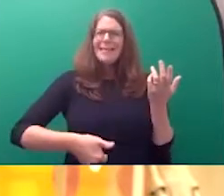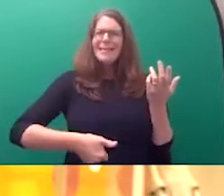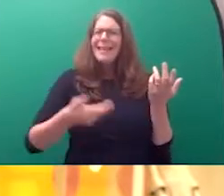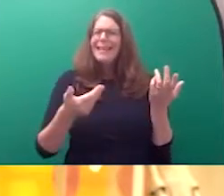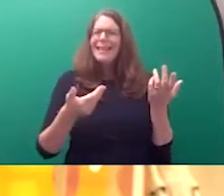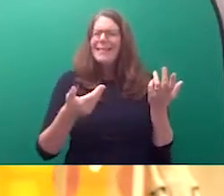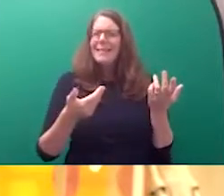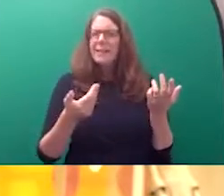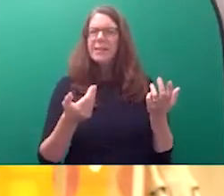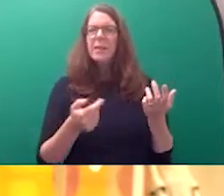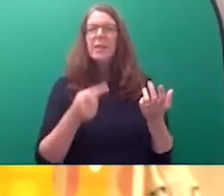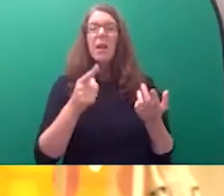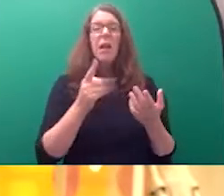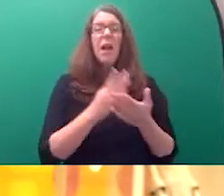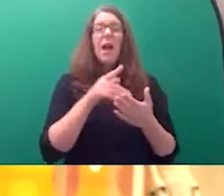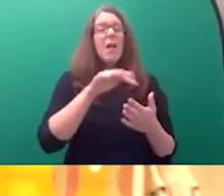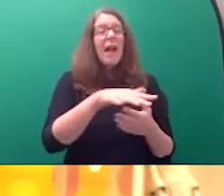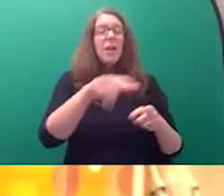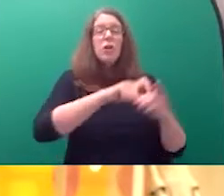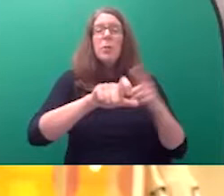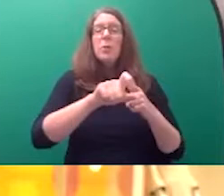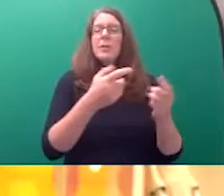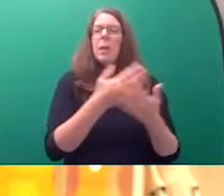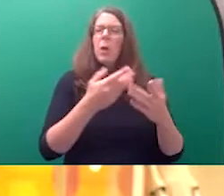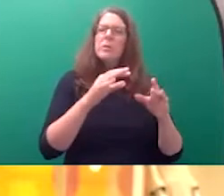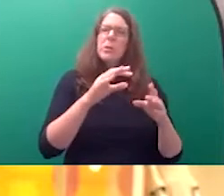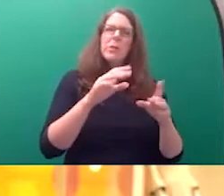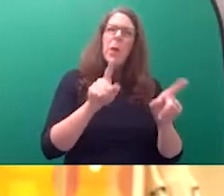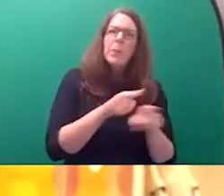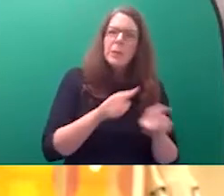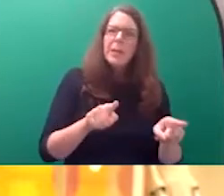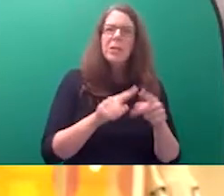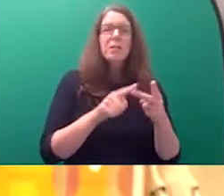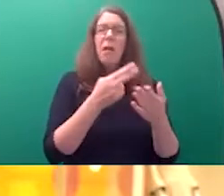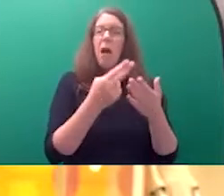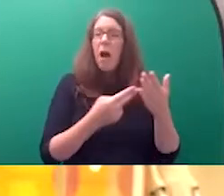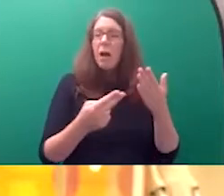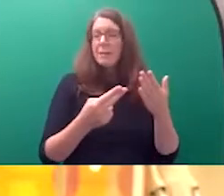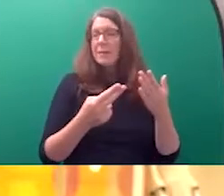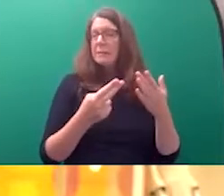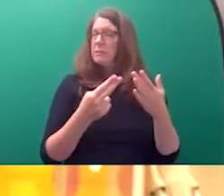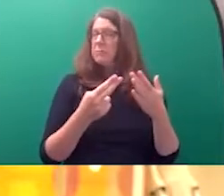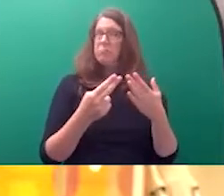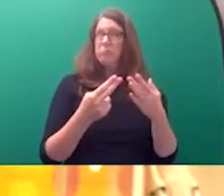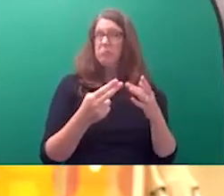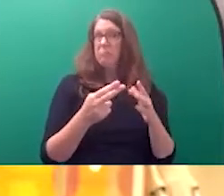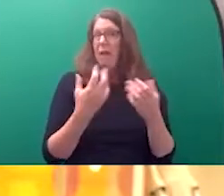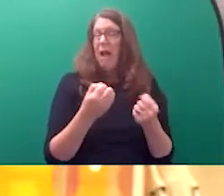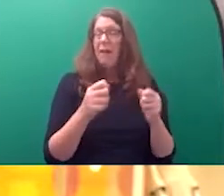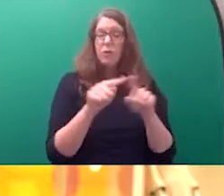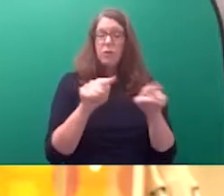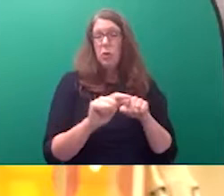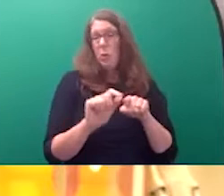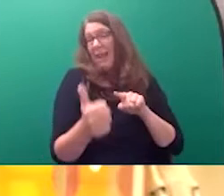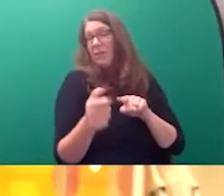here, artists of course that we are lucky enough to share a studio next to, and I think they're curious